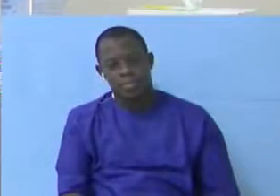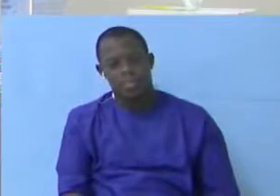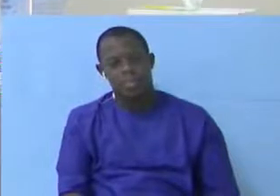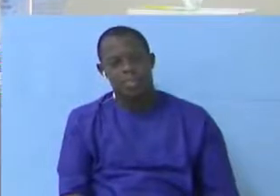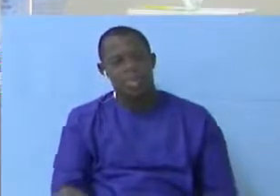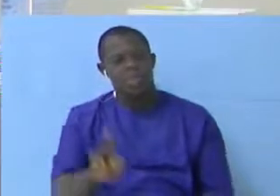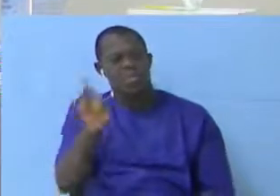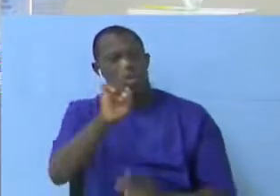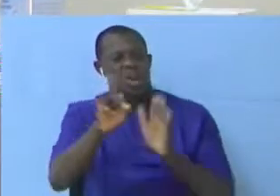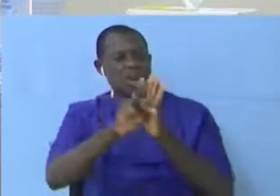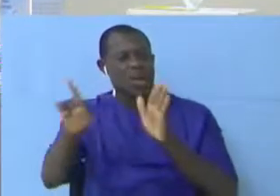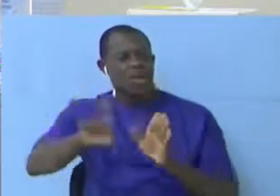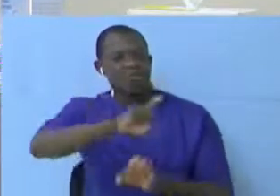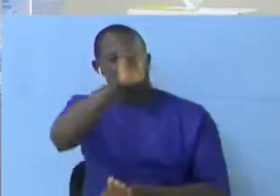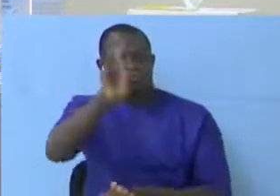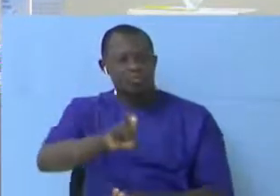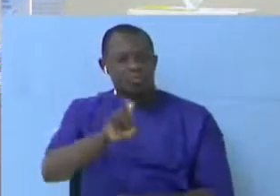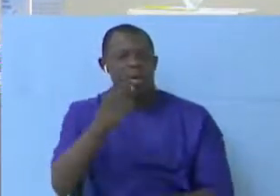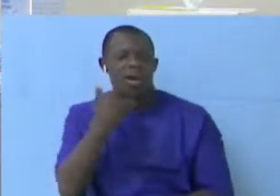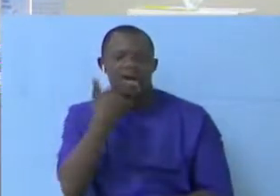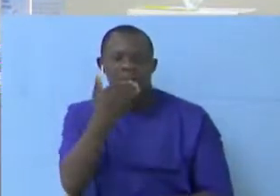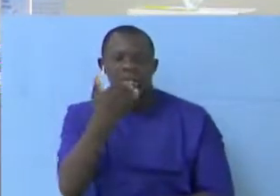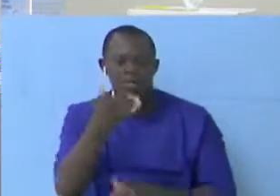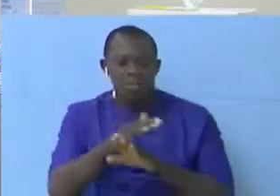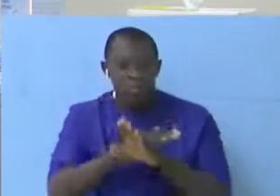What question was asked?